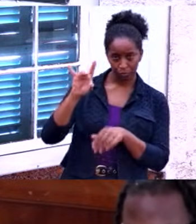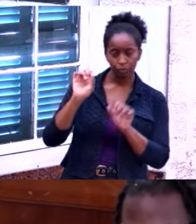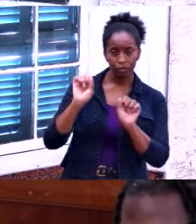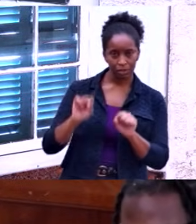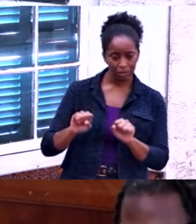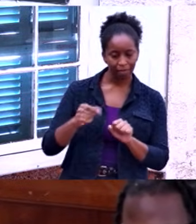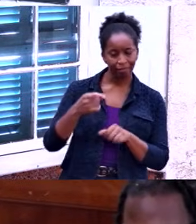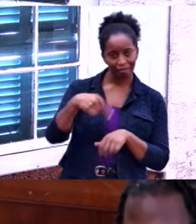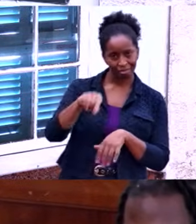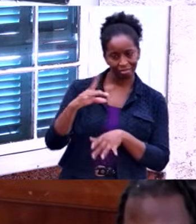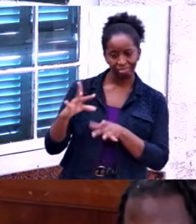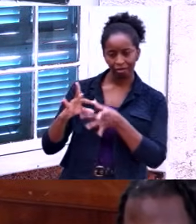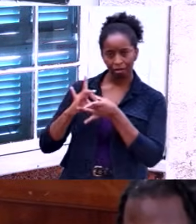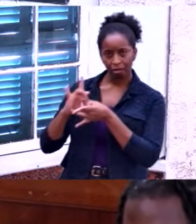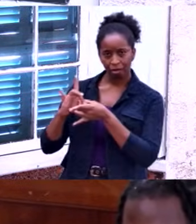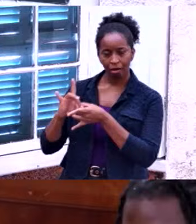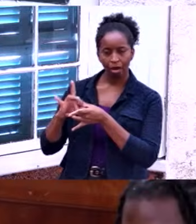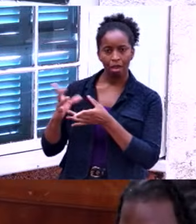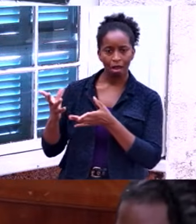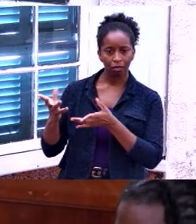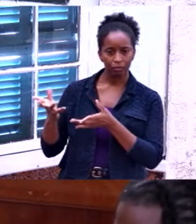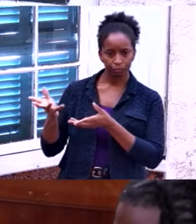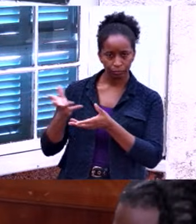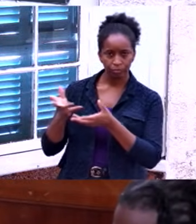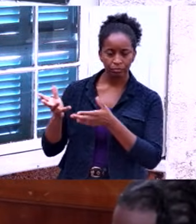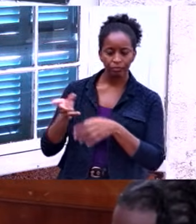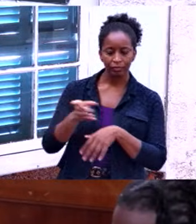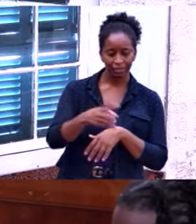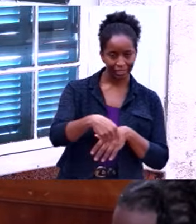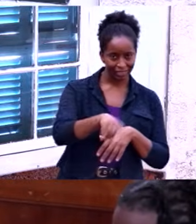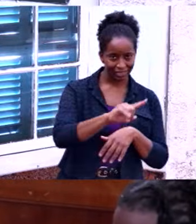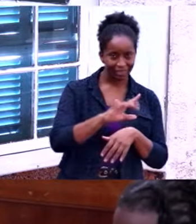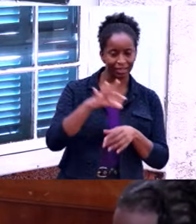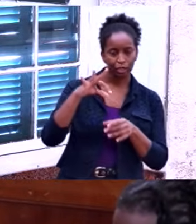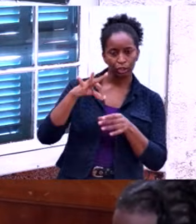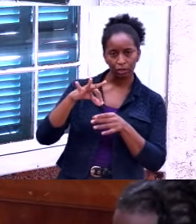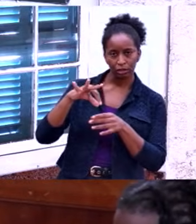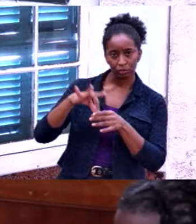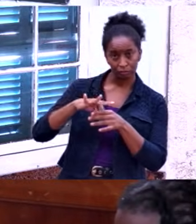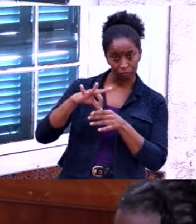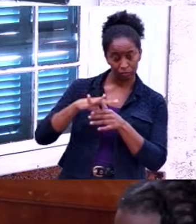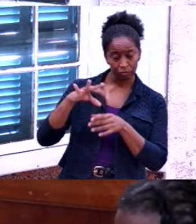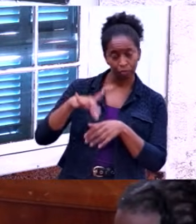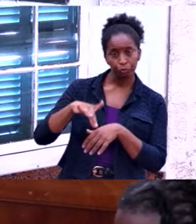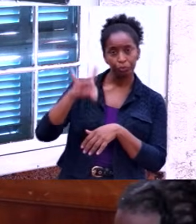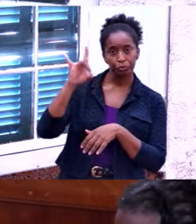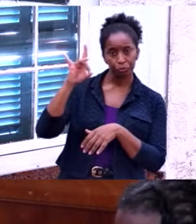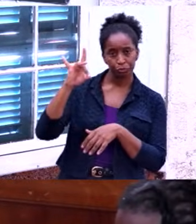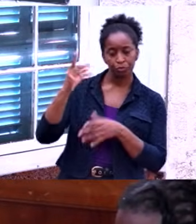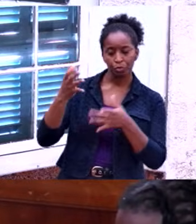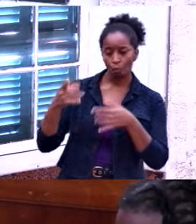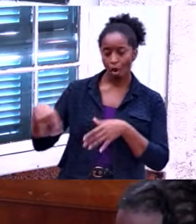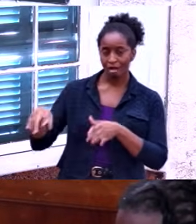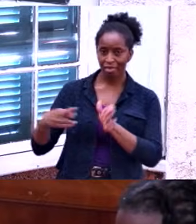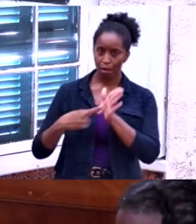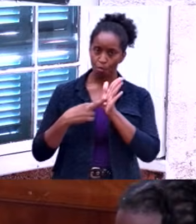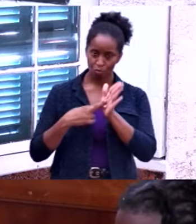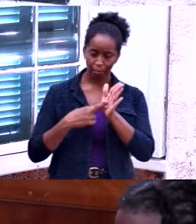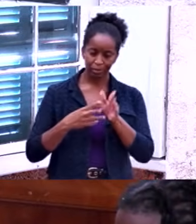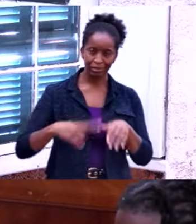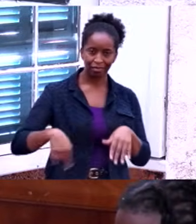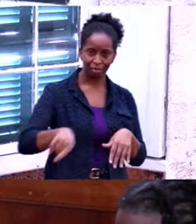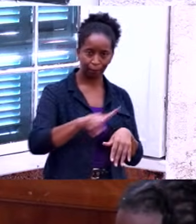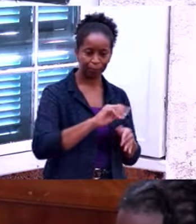of a social contract, elected that person and expect and demand of them the representation, not to sit down in a